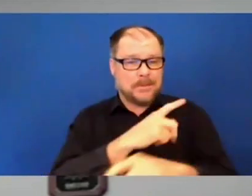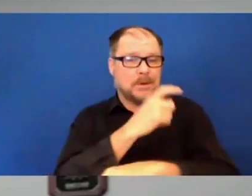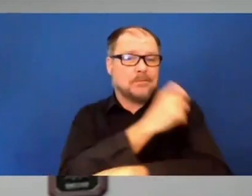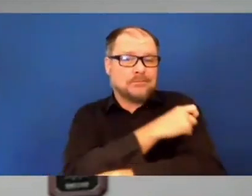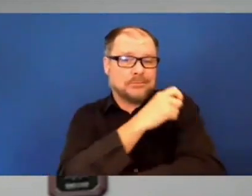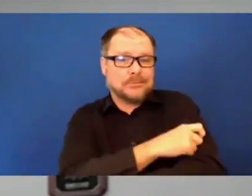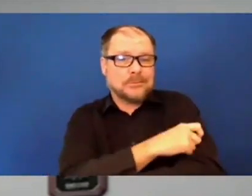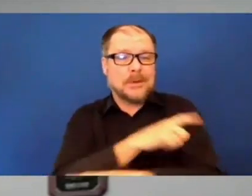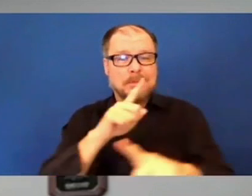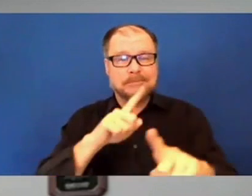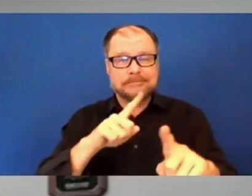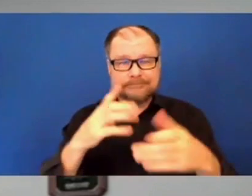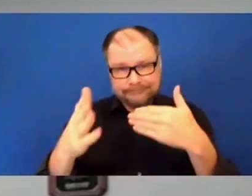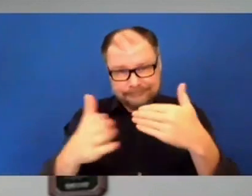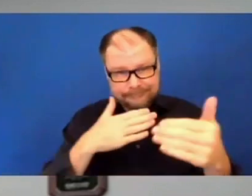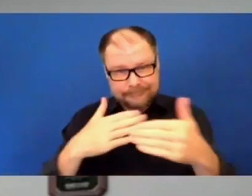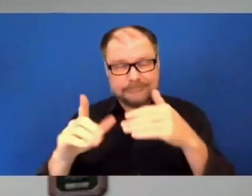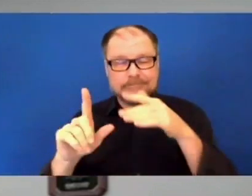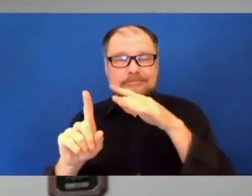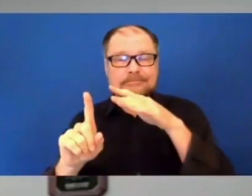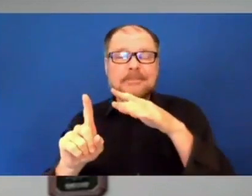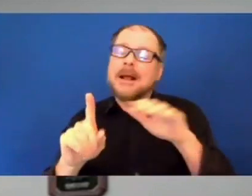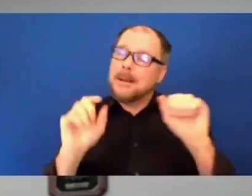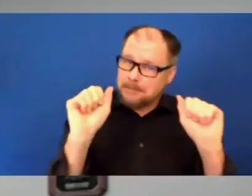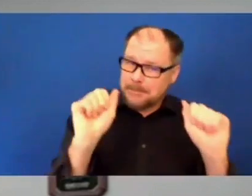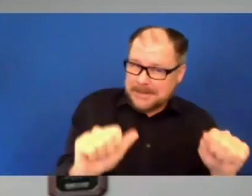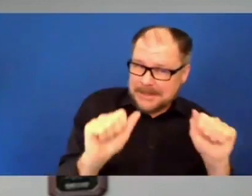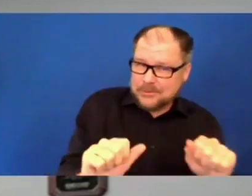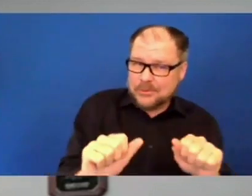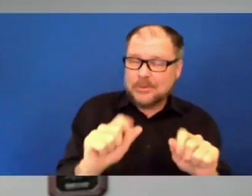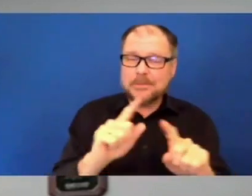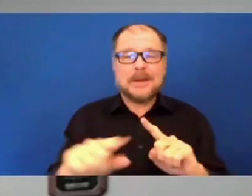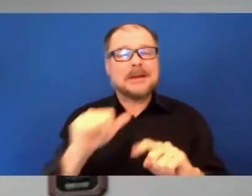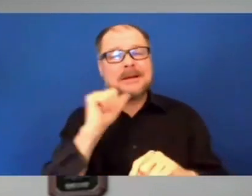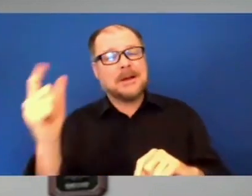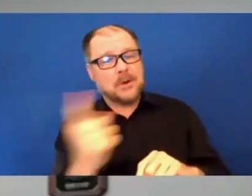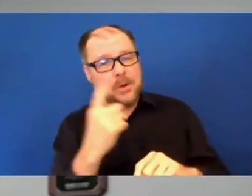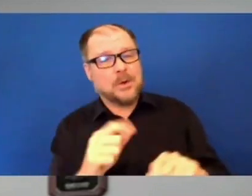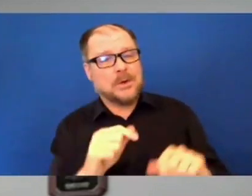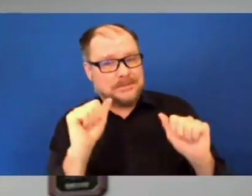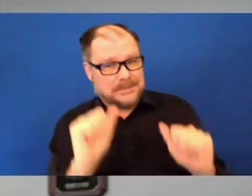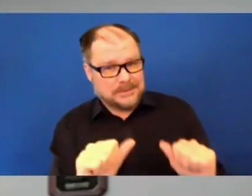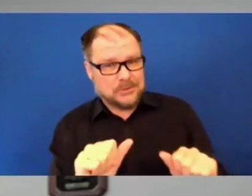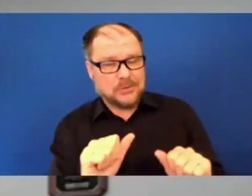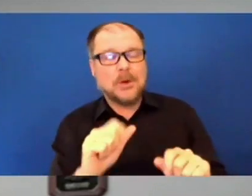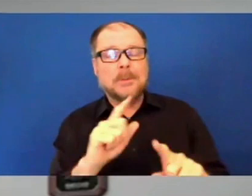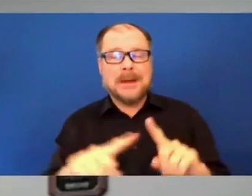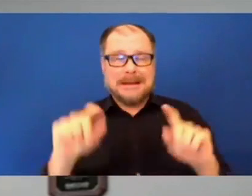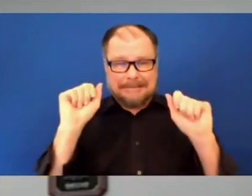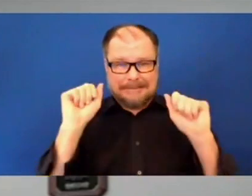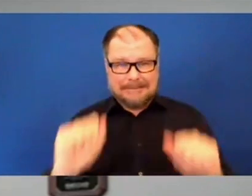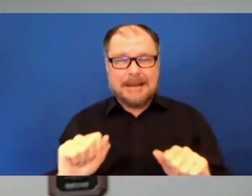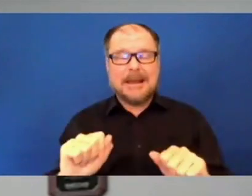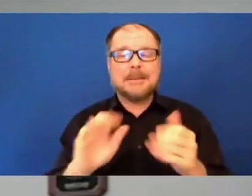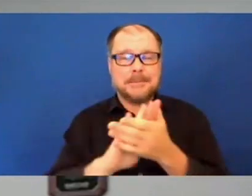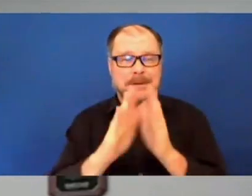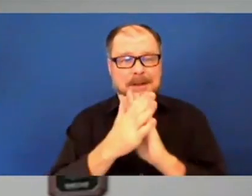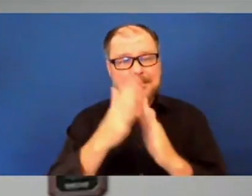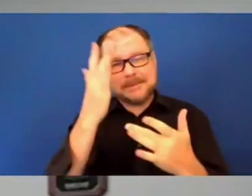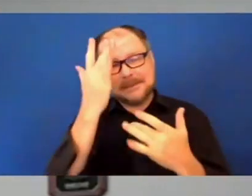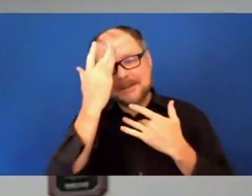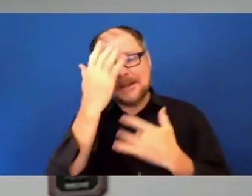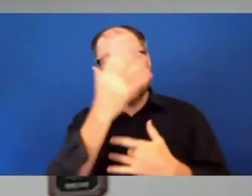vaccinated have the potential, are not always infectious, but have the potential to be infectious. And lastly, we know that our children